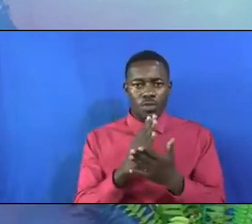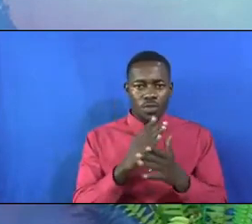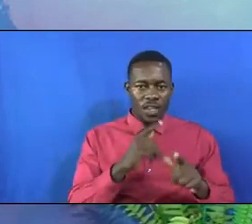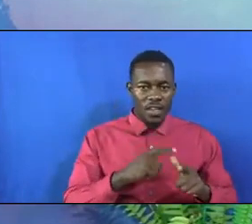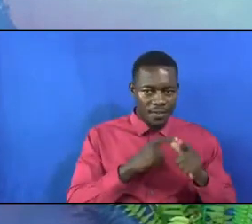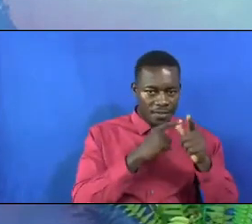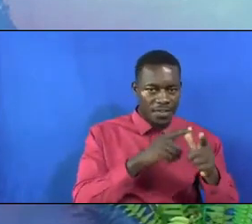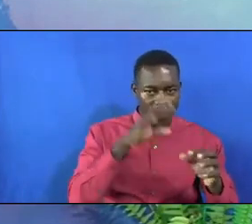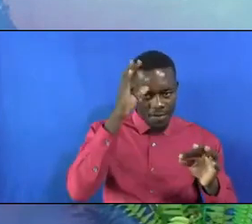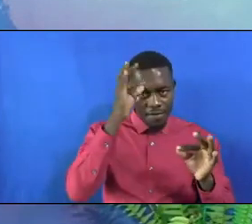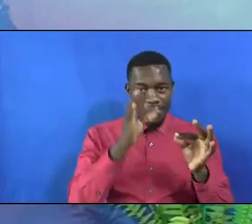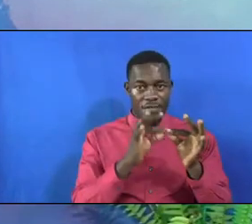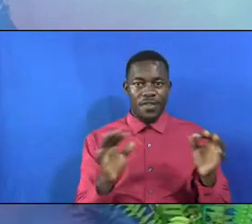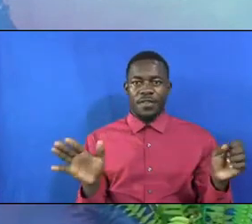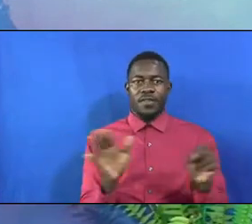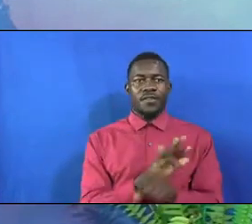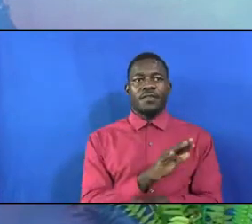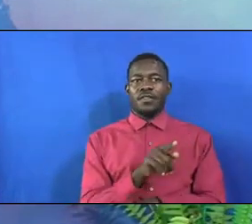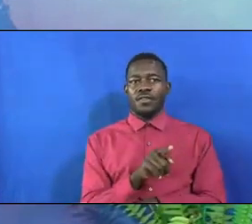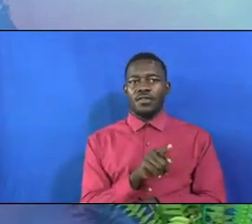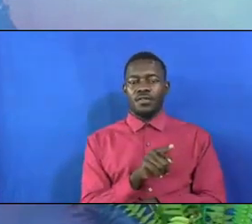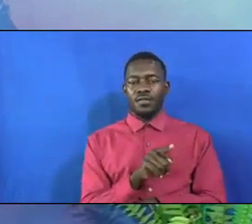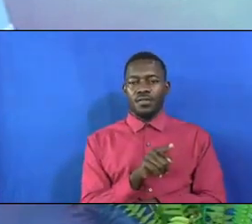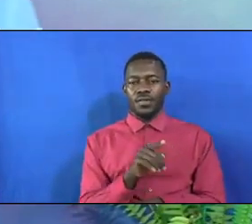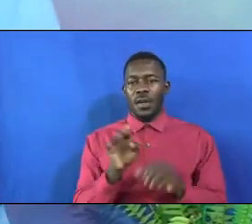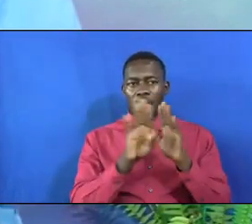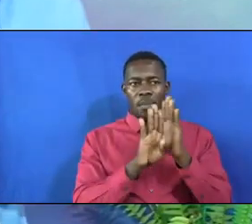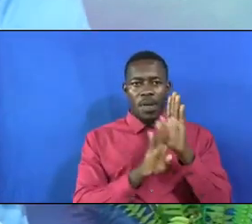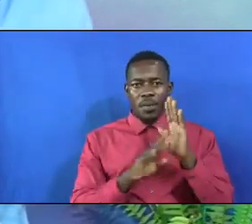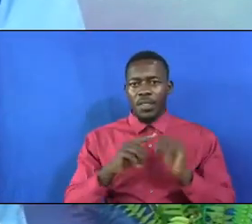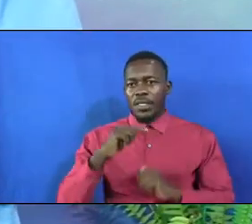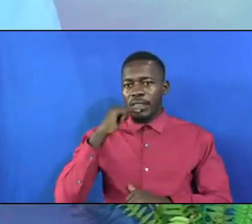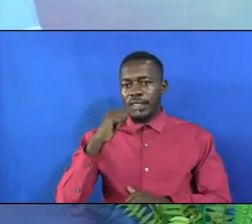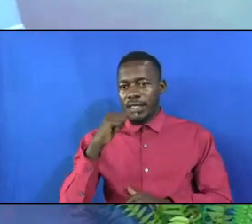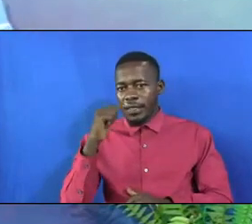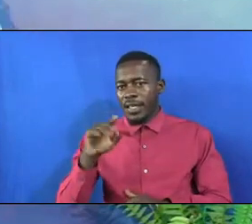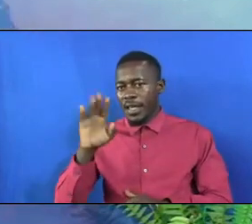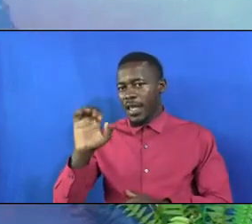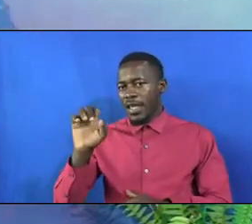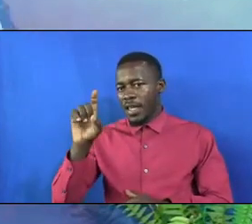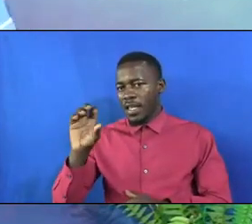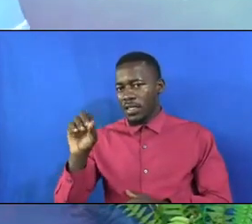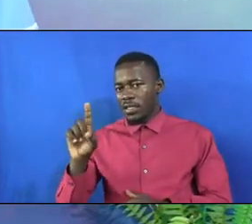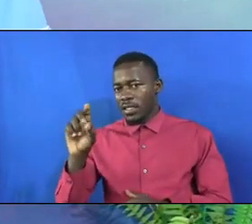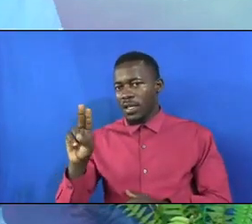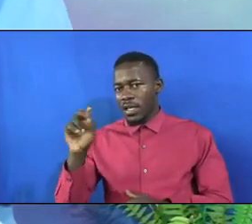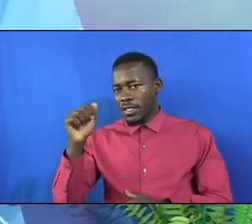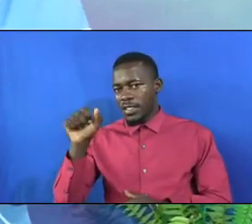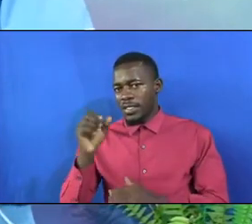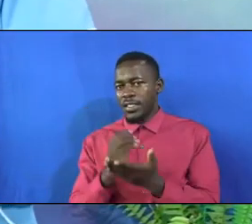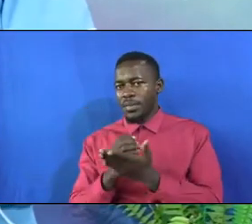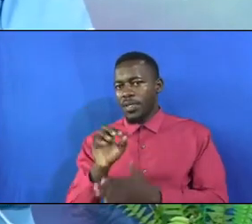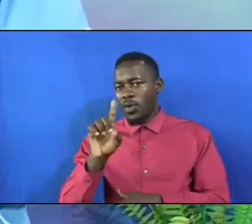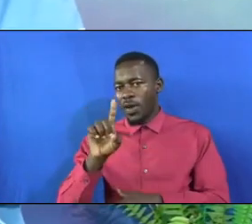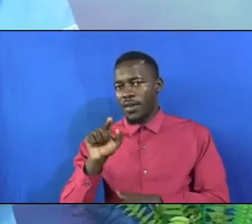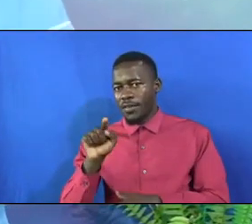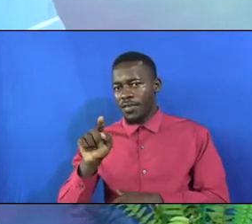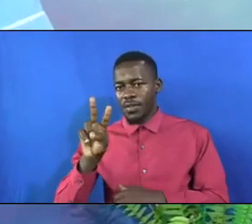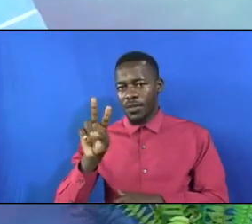faithfulness. You know, the Bible says in Exodus chapter 1 and verse 20,